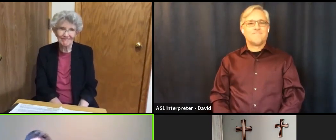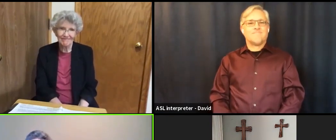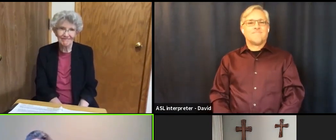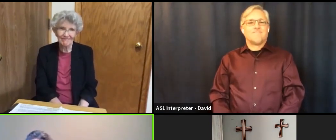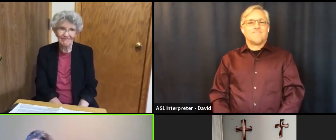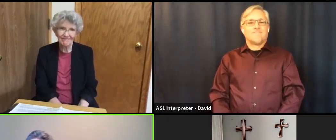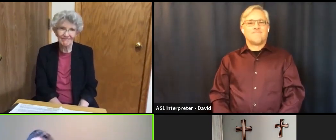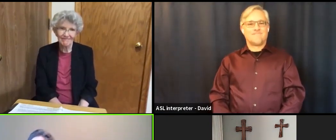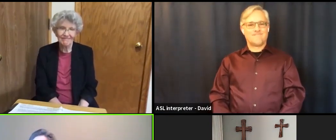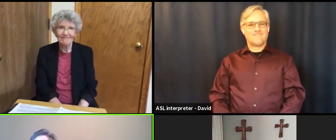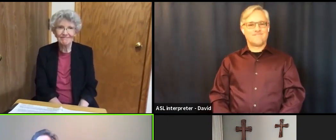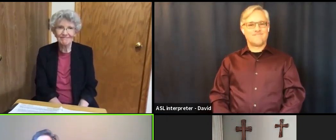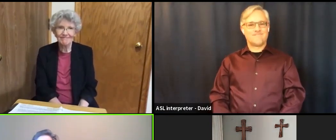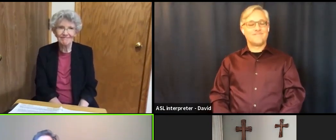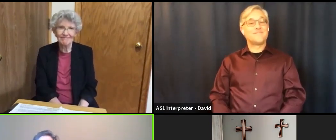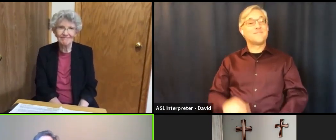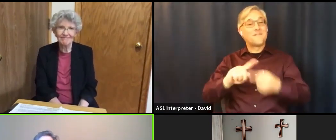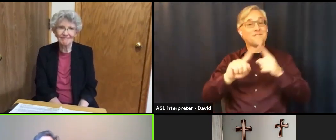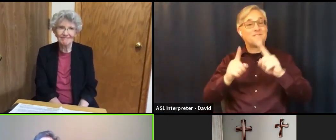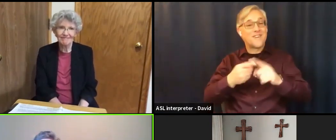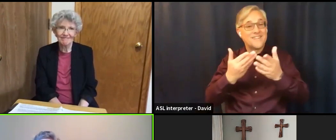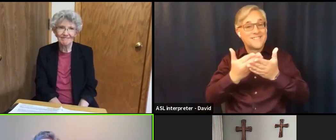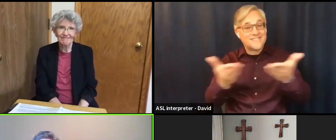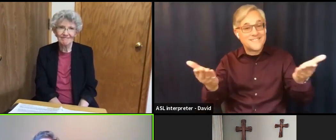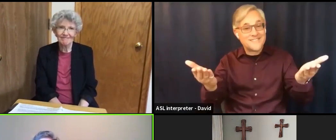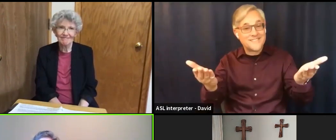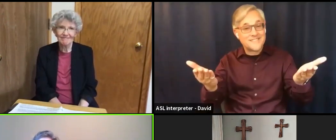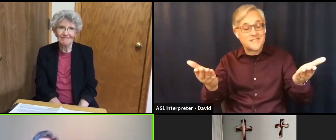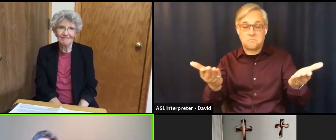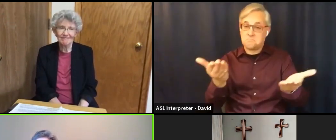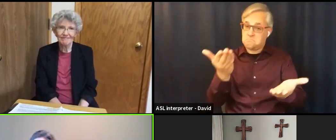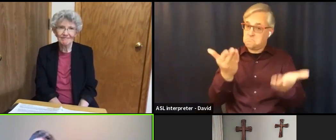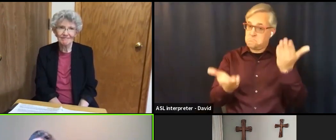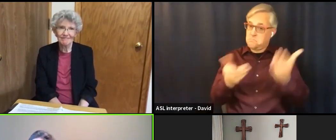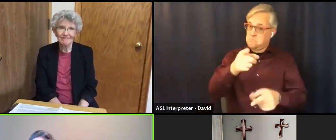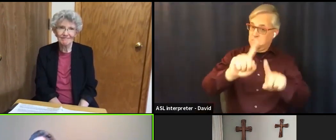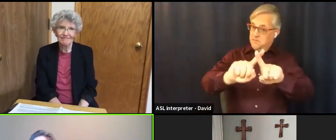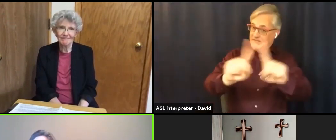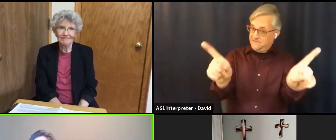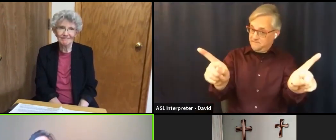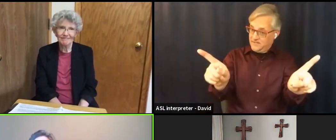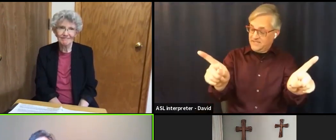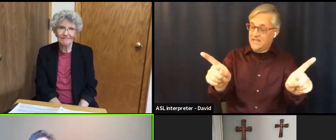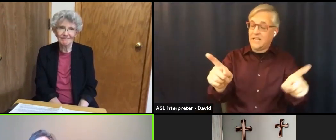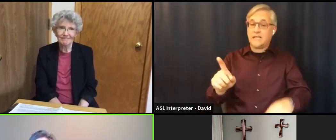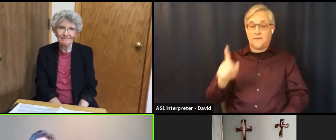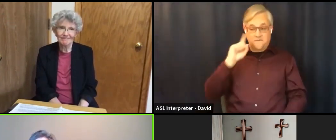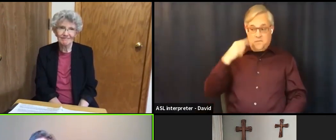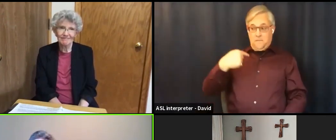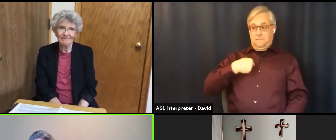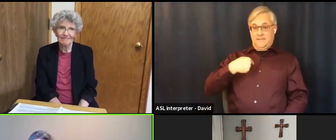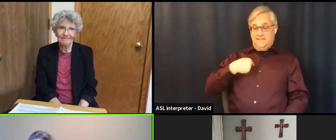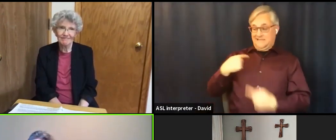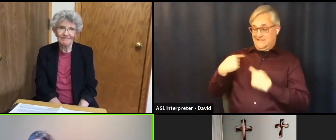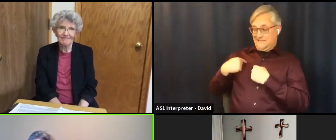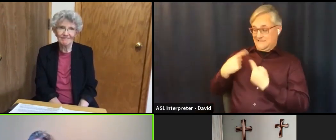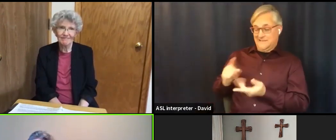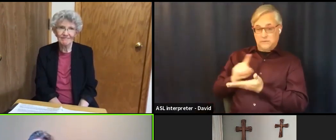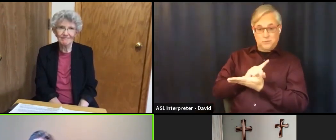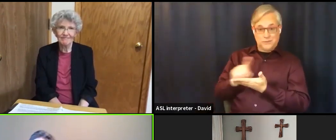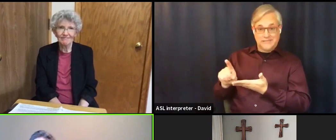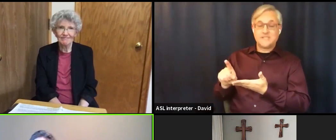Well, my friends, I don't know about you, but for me, this last week has been hard.